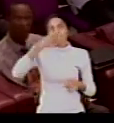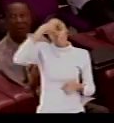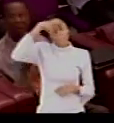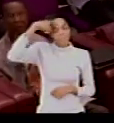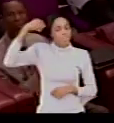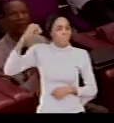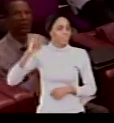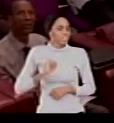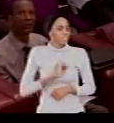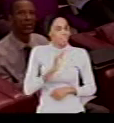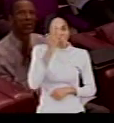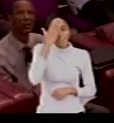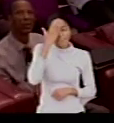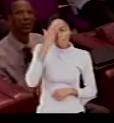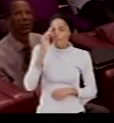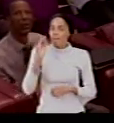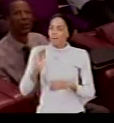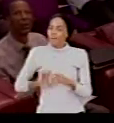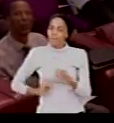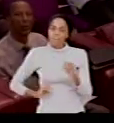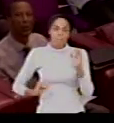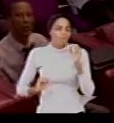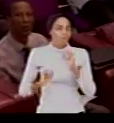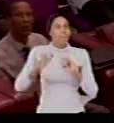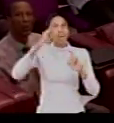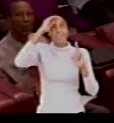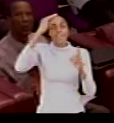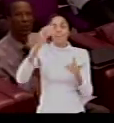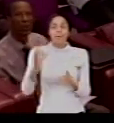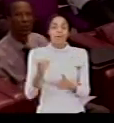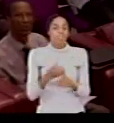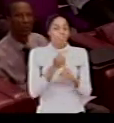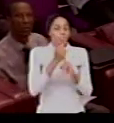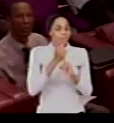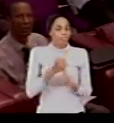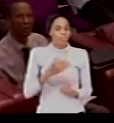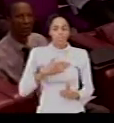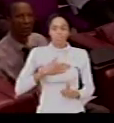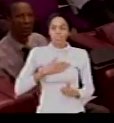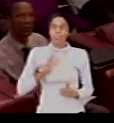gone. Because I know he owns my